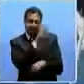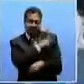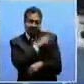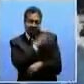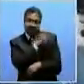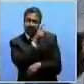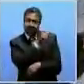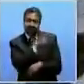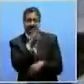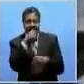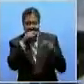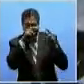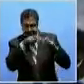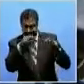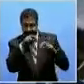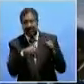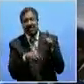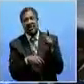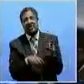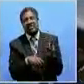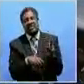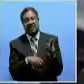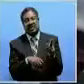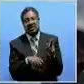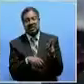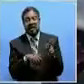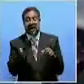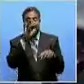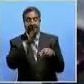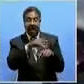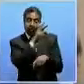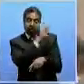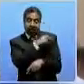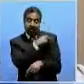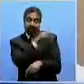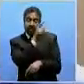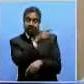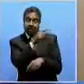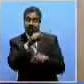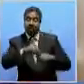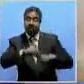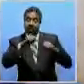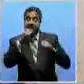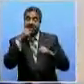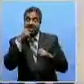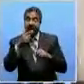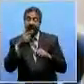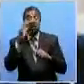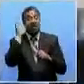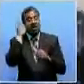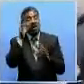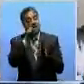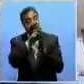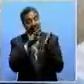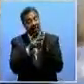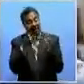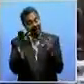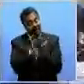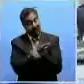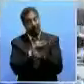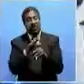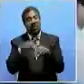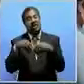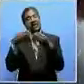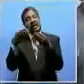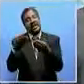the situation. Hospital senior medical superintendent, Samuel Piri, said a comprehensive report to ascertain the number of pupils